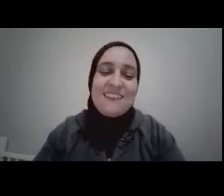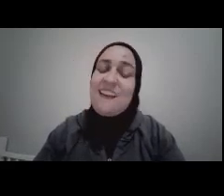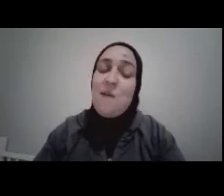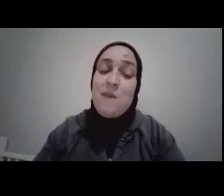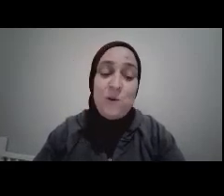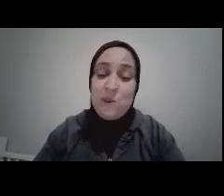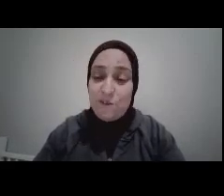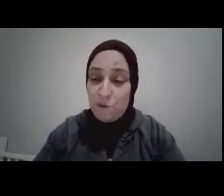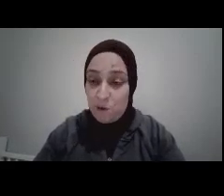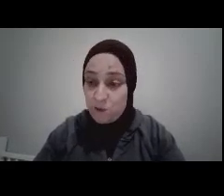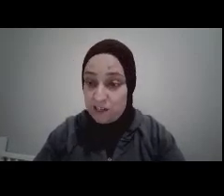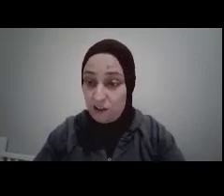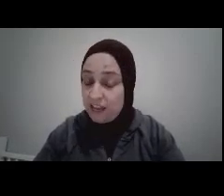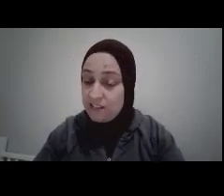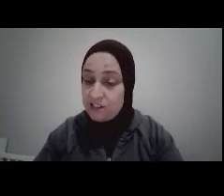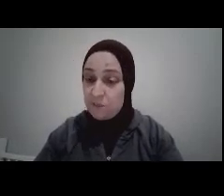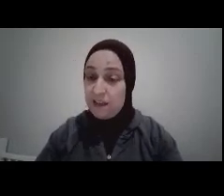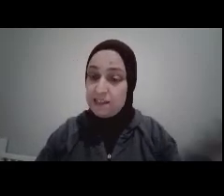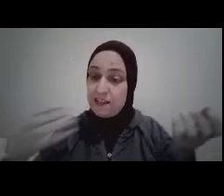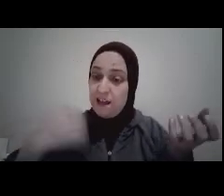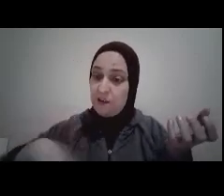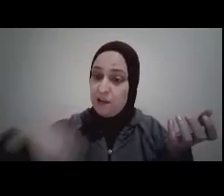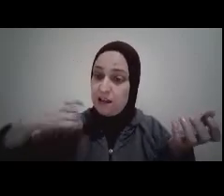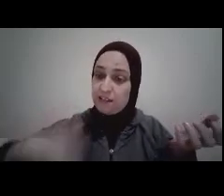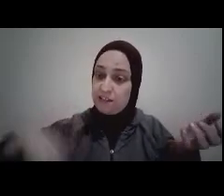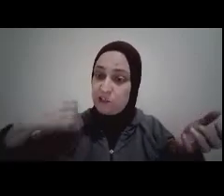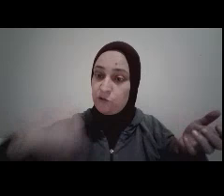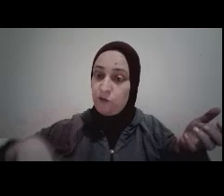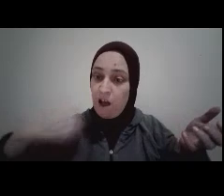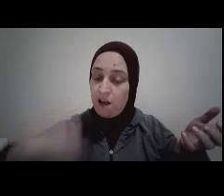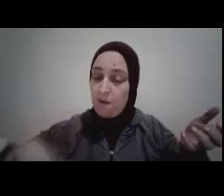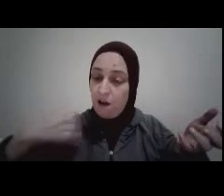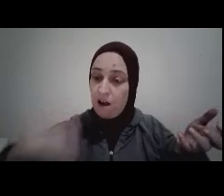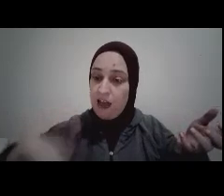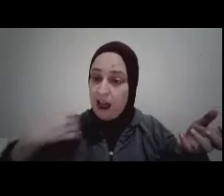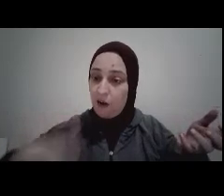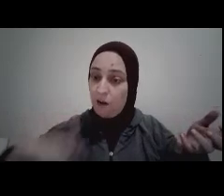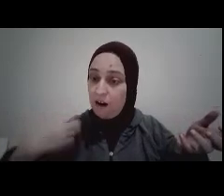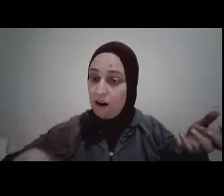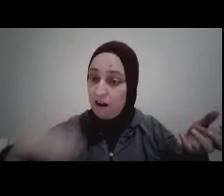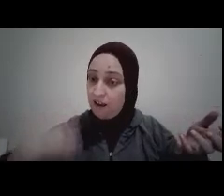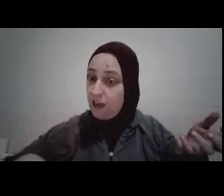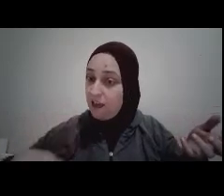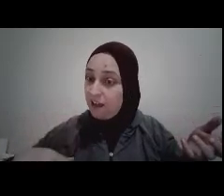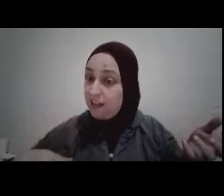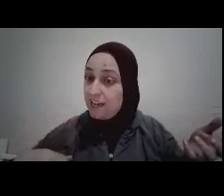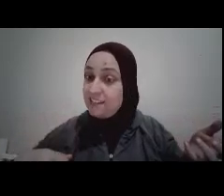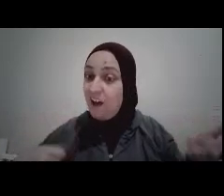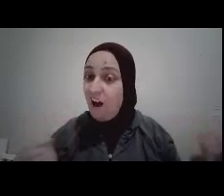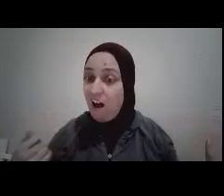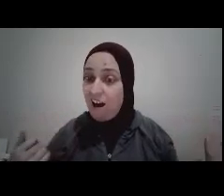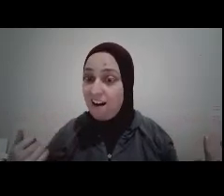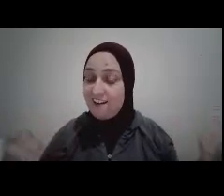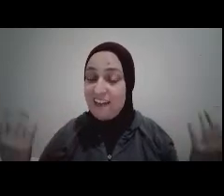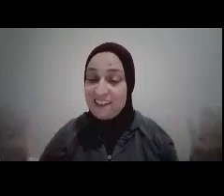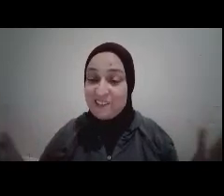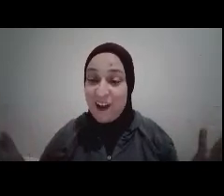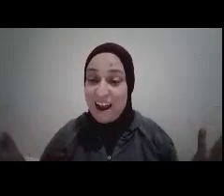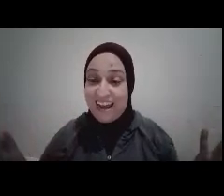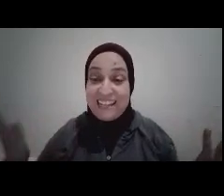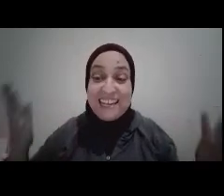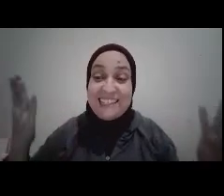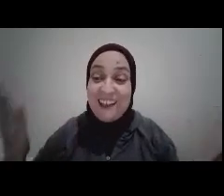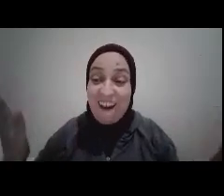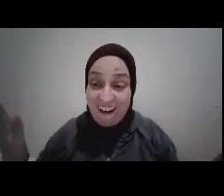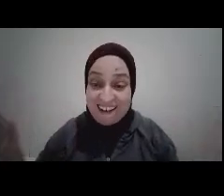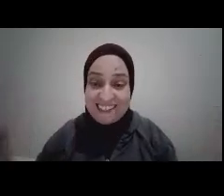not least, a beautiful musical instrument we can strum on our guitar. That's